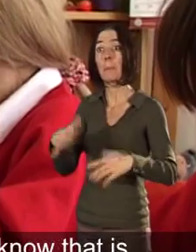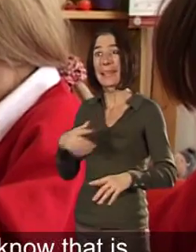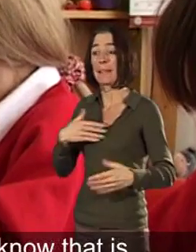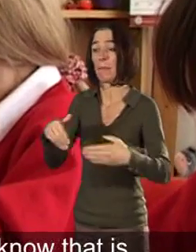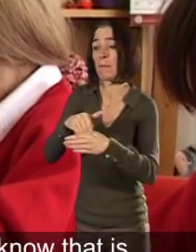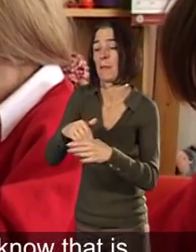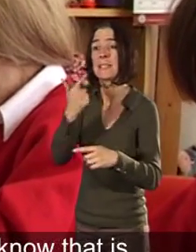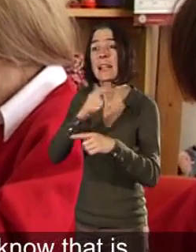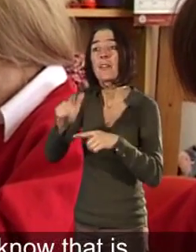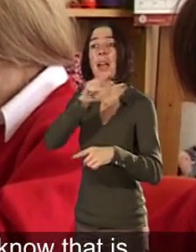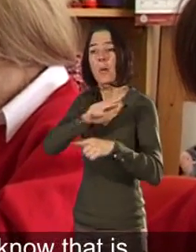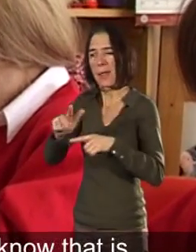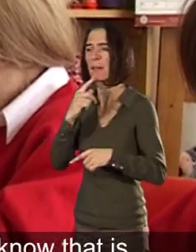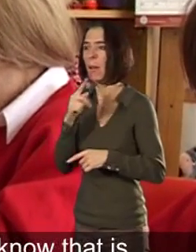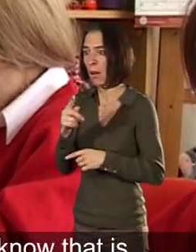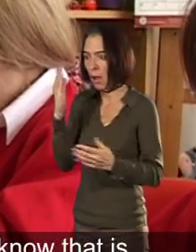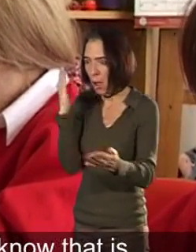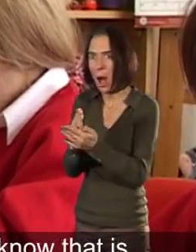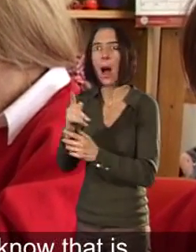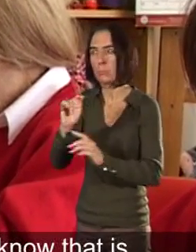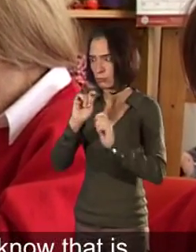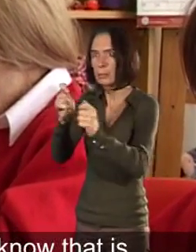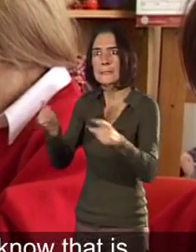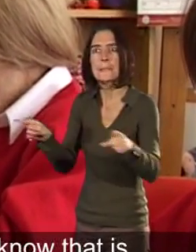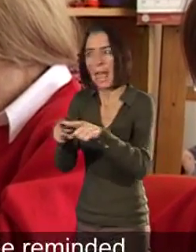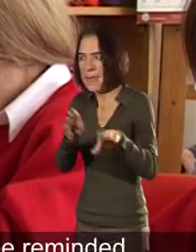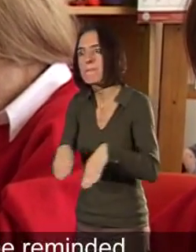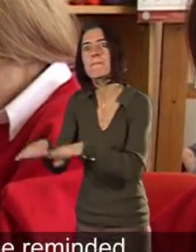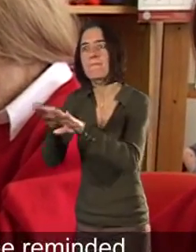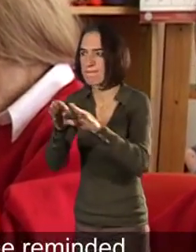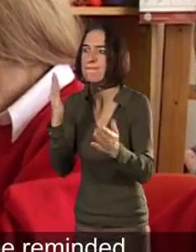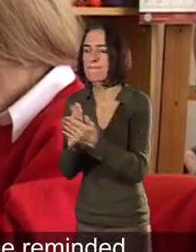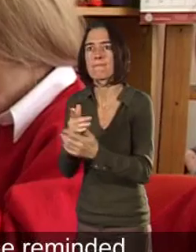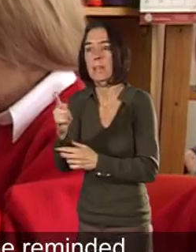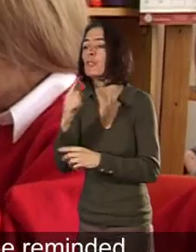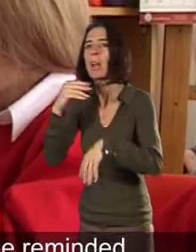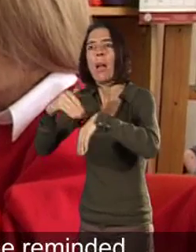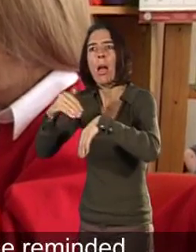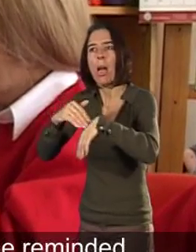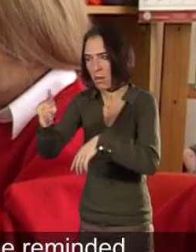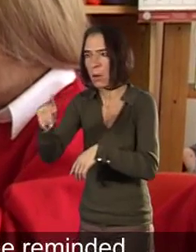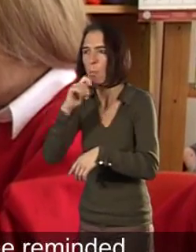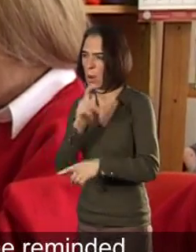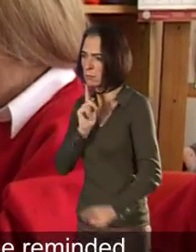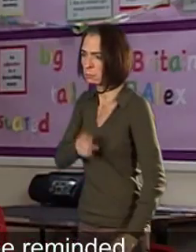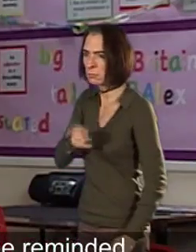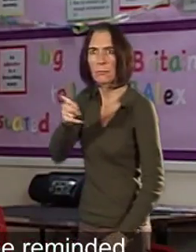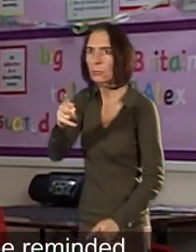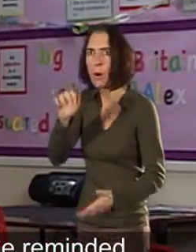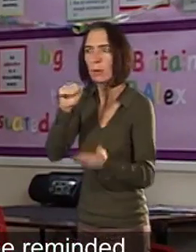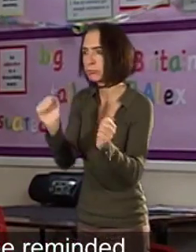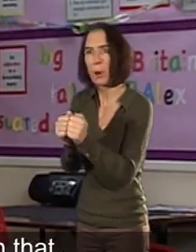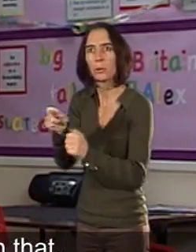and I now know that is exactly true. She is treated like any other class member. If she misbehaves, she will be reminded she's not